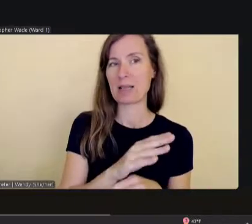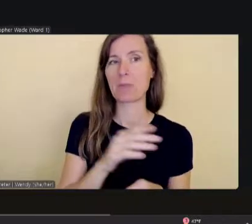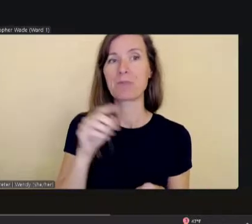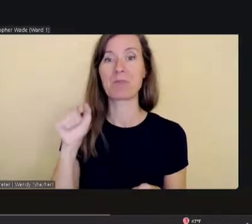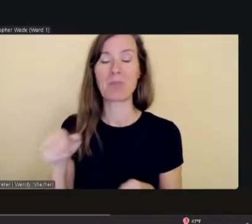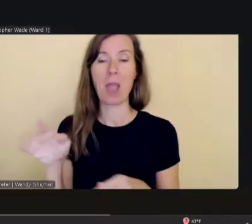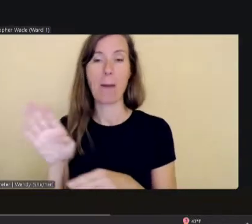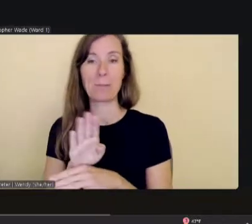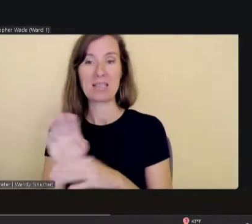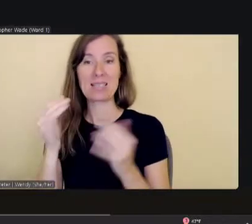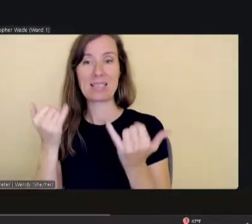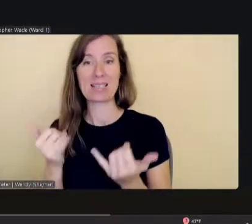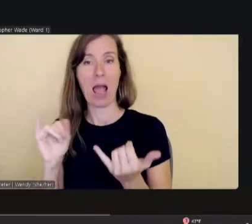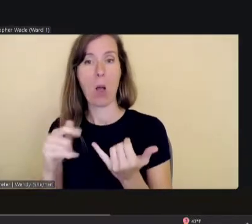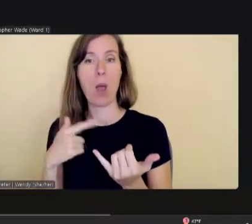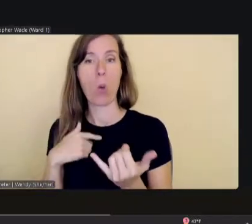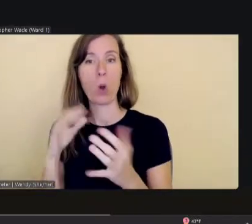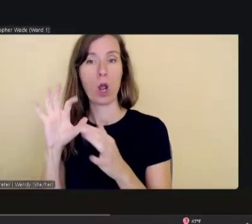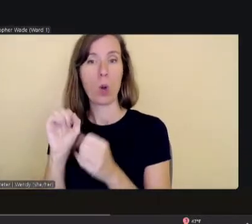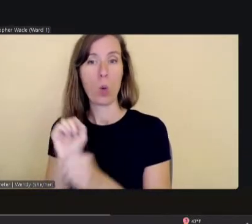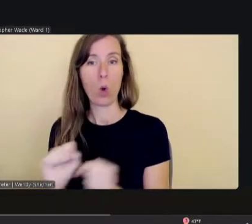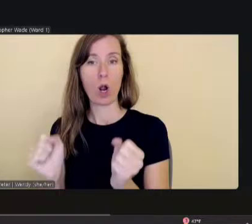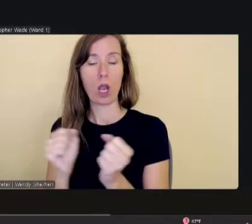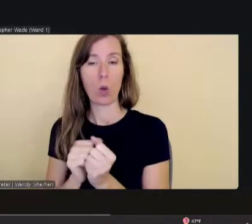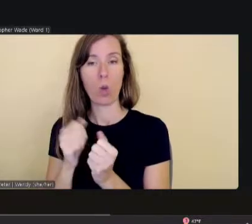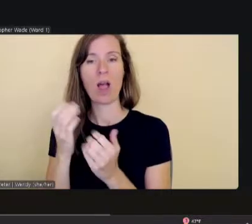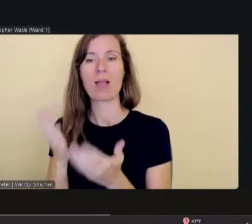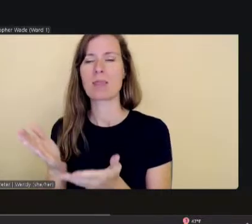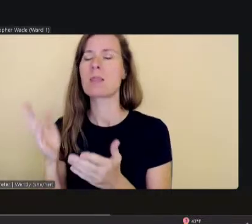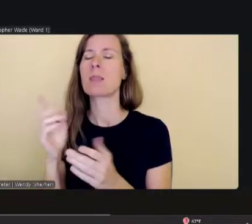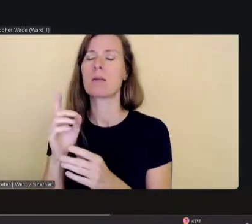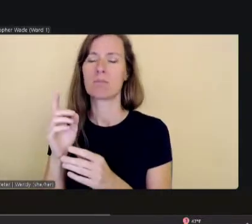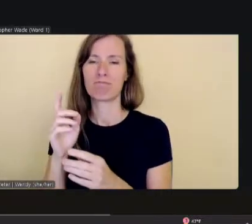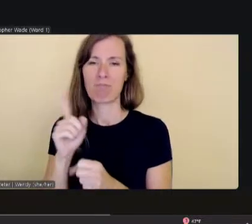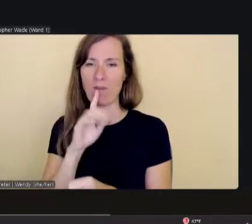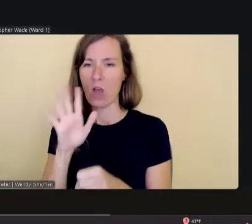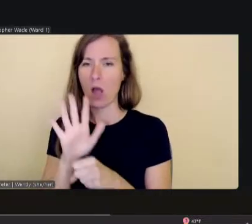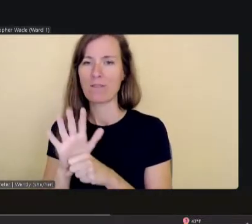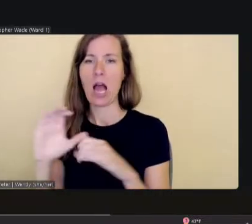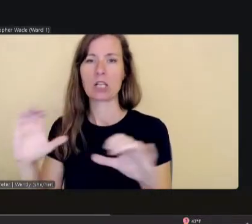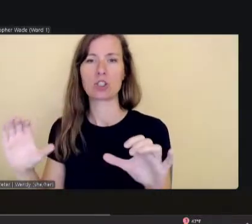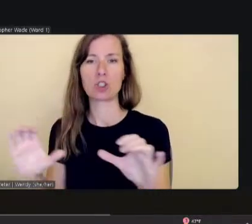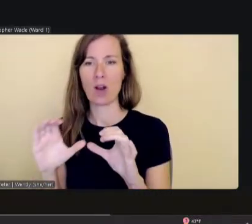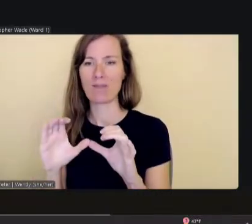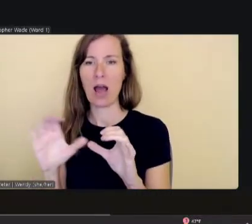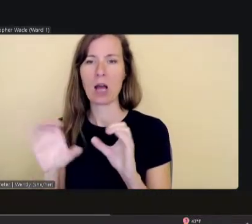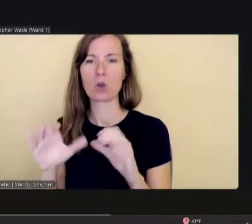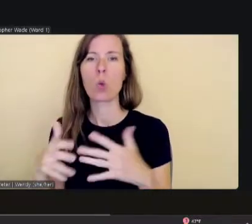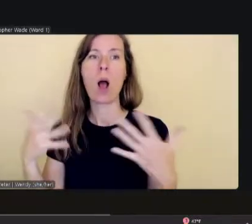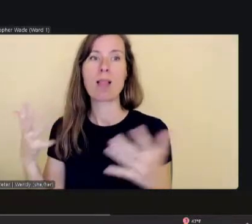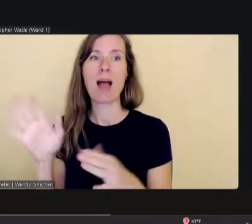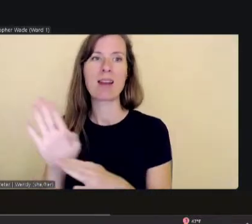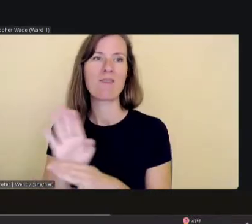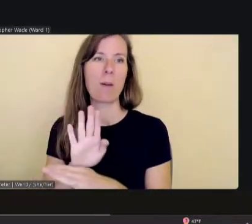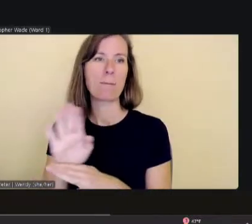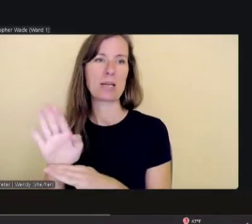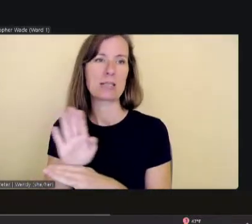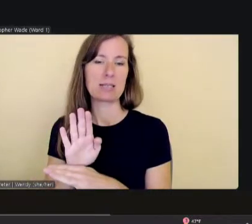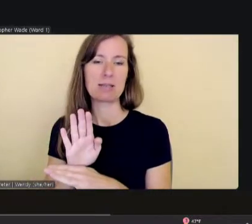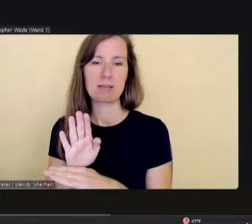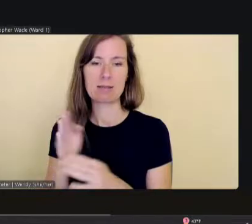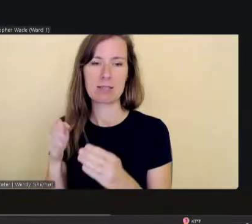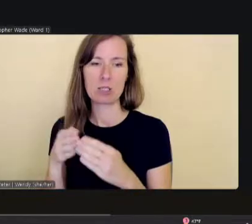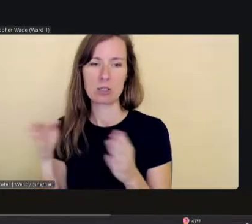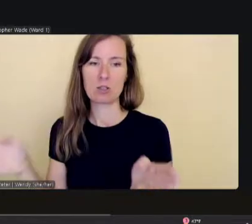been dealing with are verified and certified and do a lot of business with